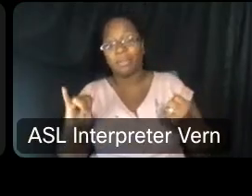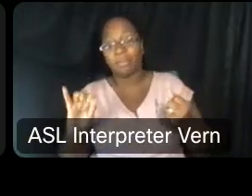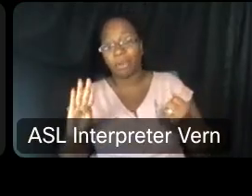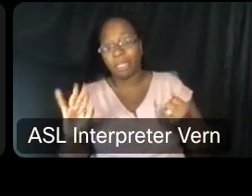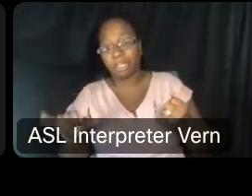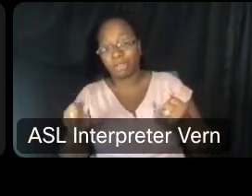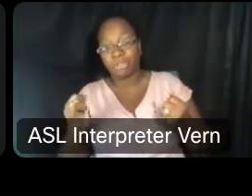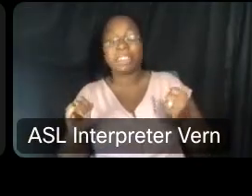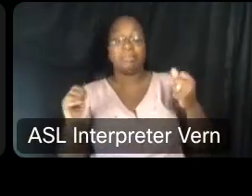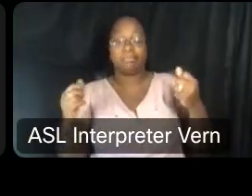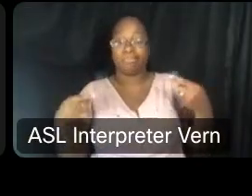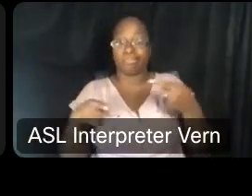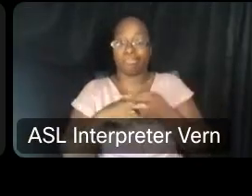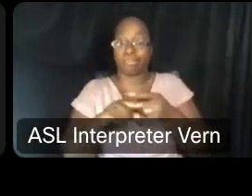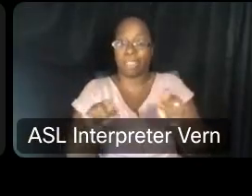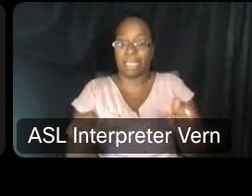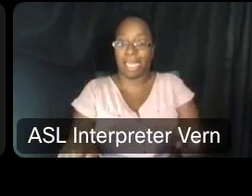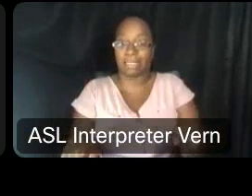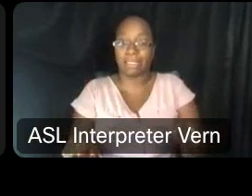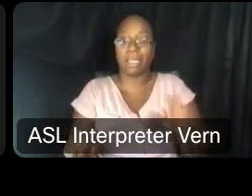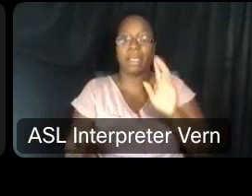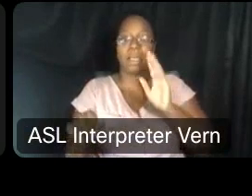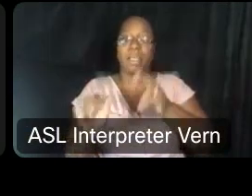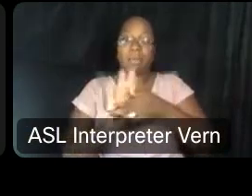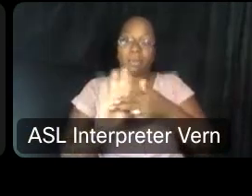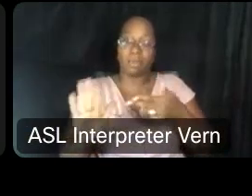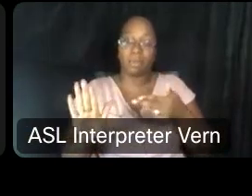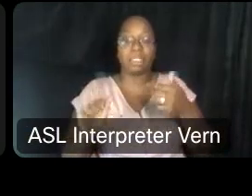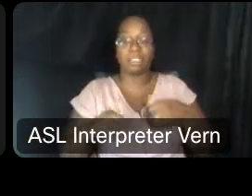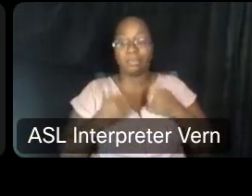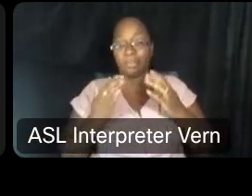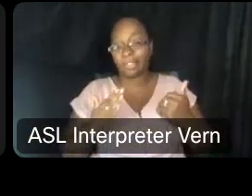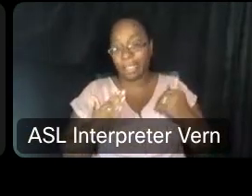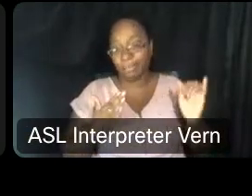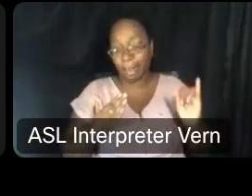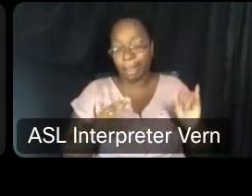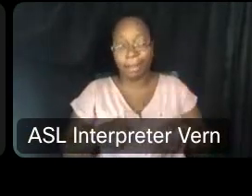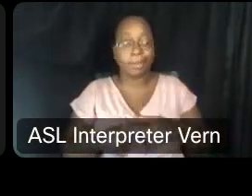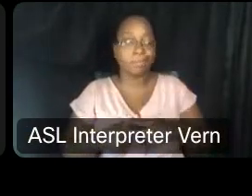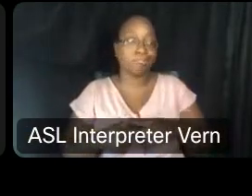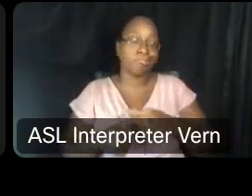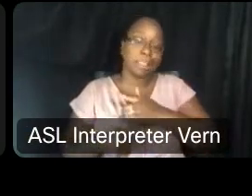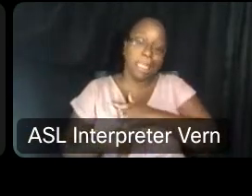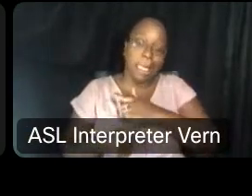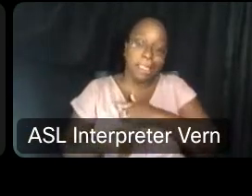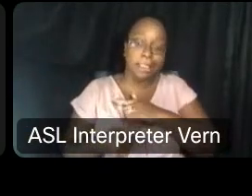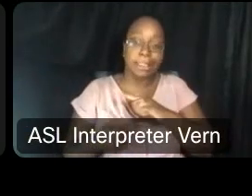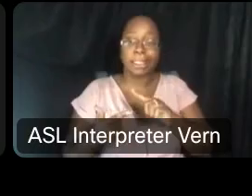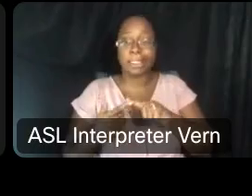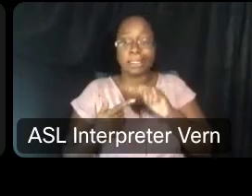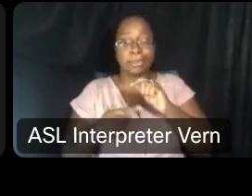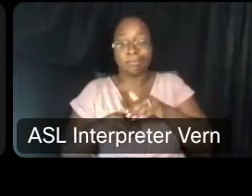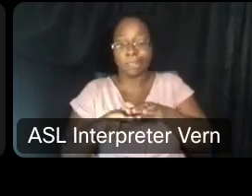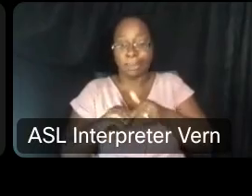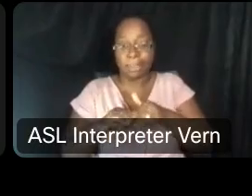that survivors have by being labeled lazy, incompetent, or ungrateful for the support that we